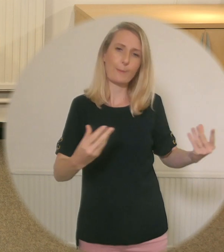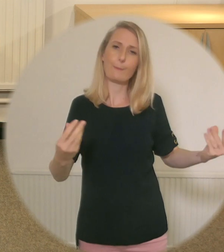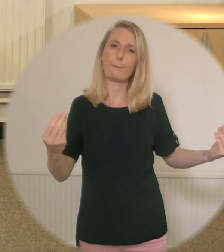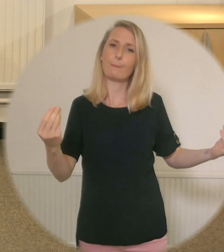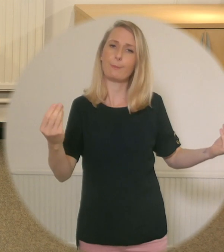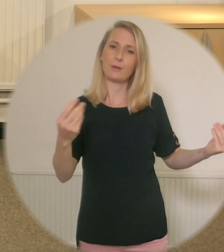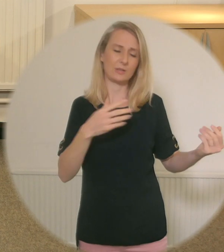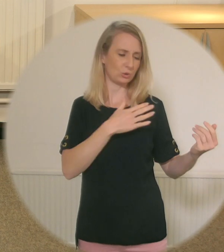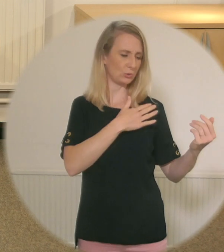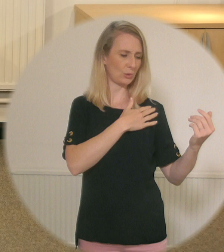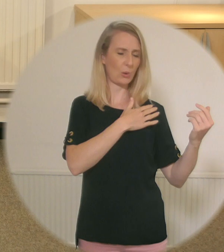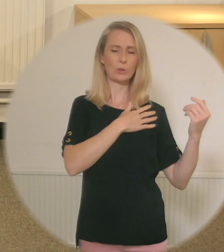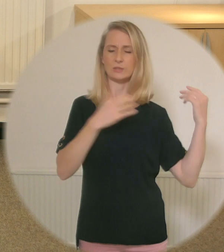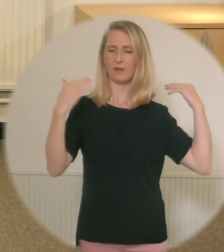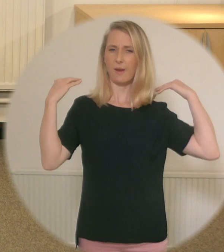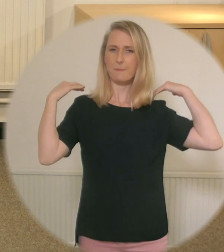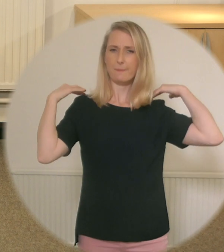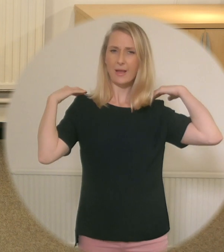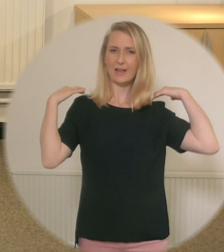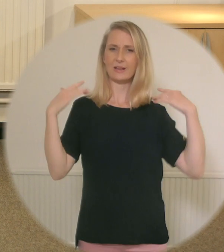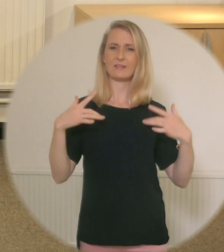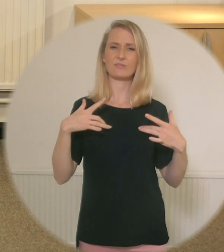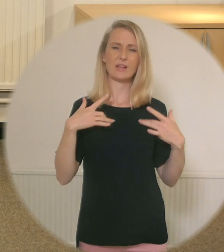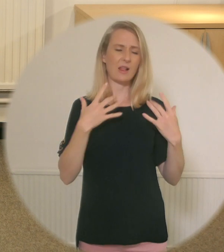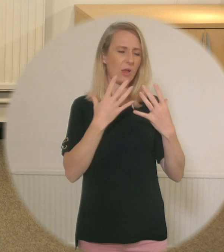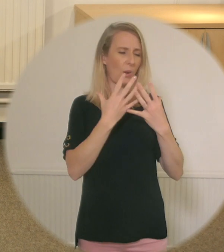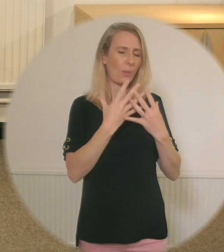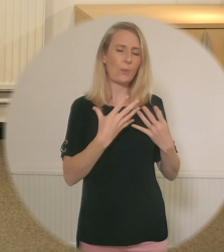in your shoulder or your back. Last time.